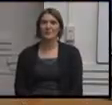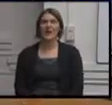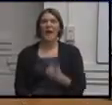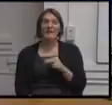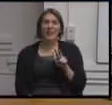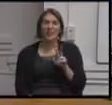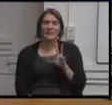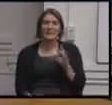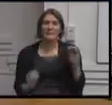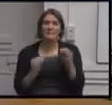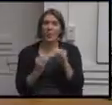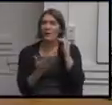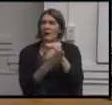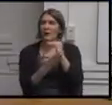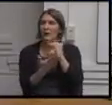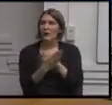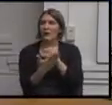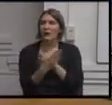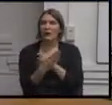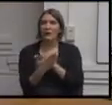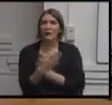more articles.